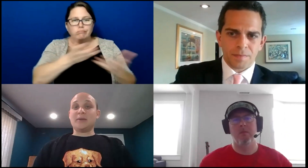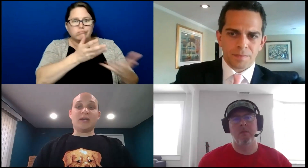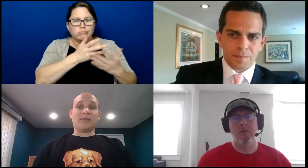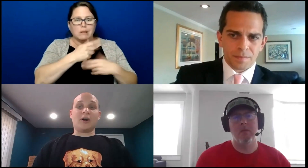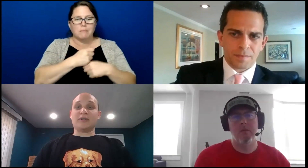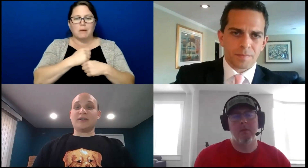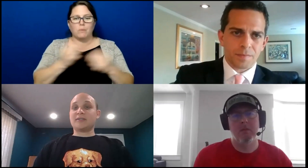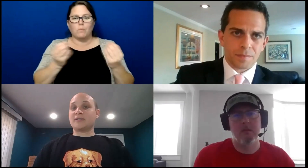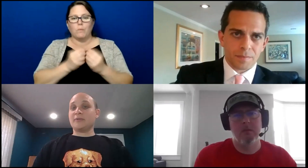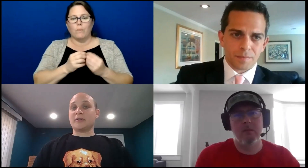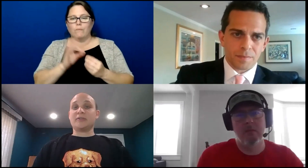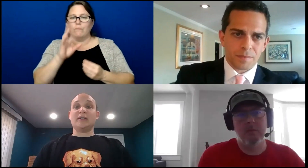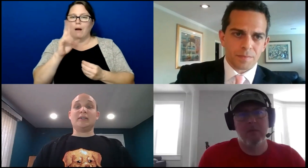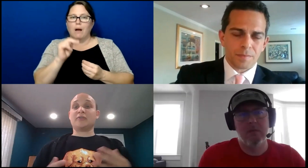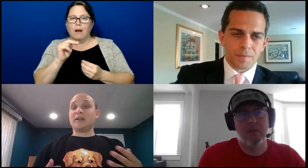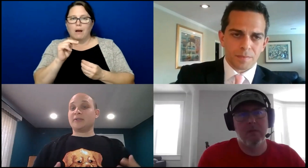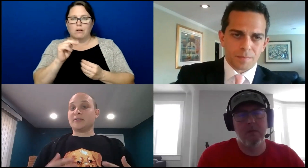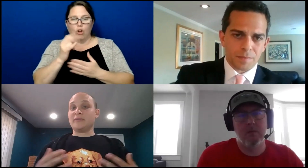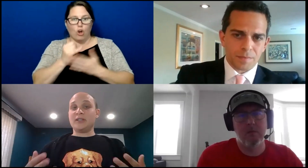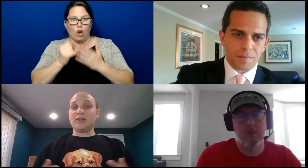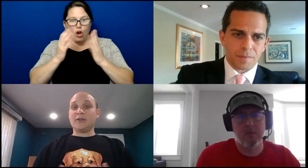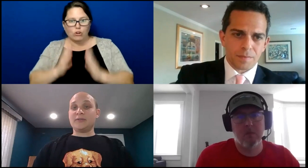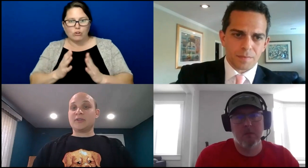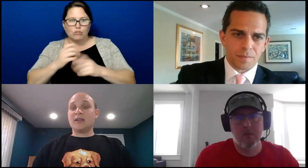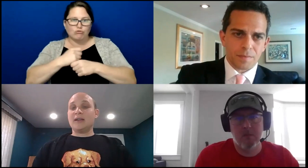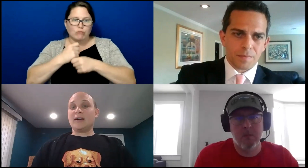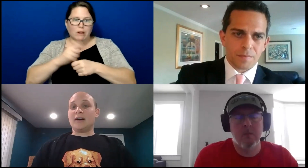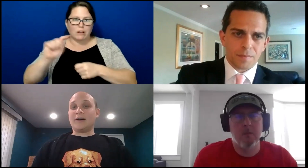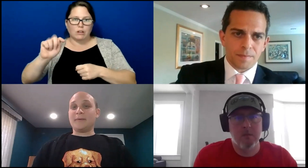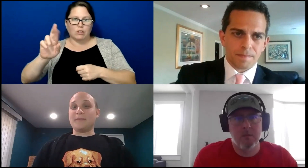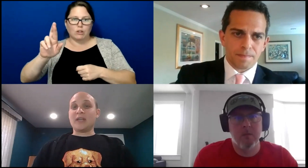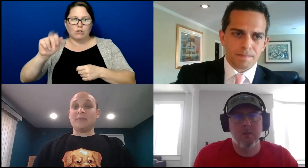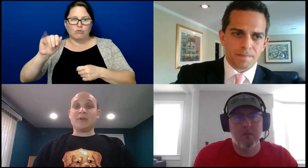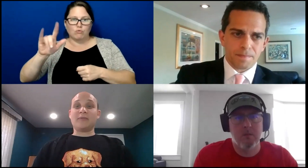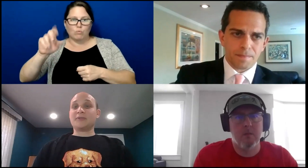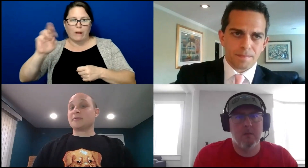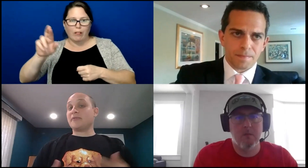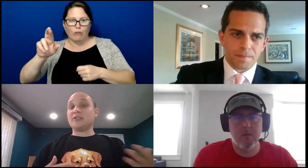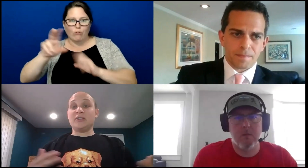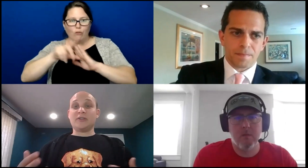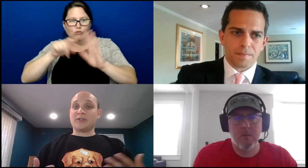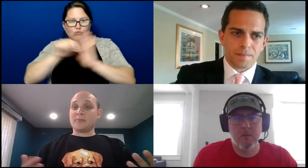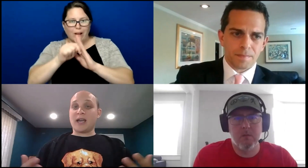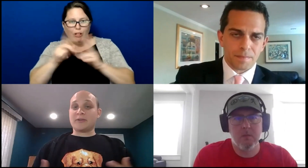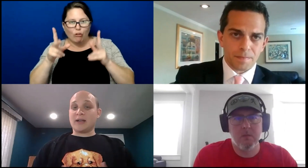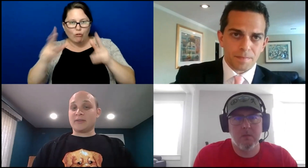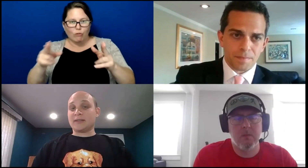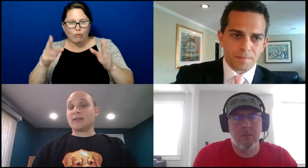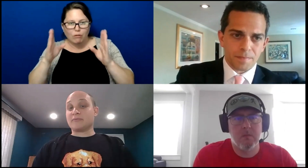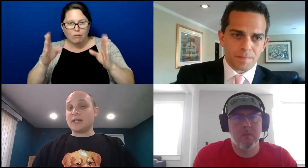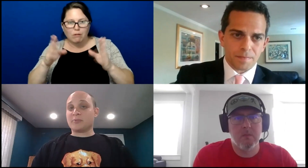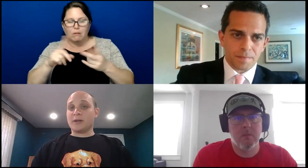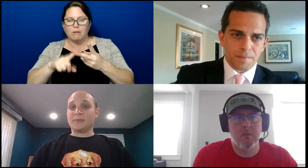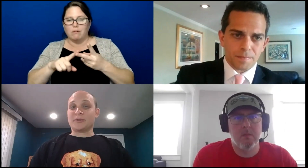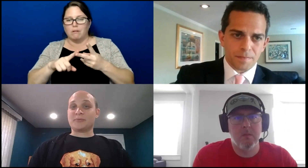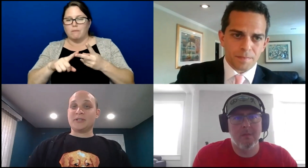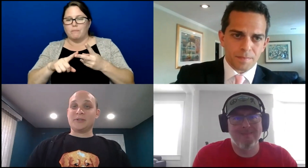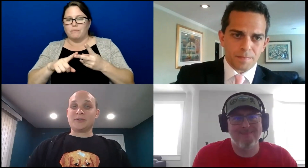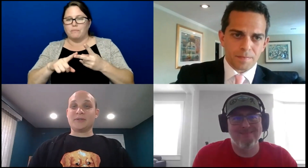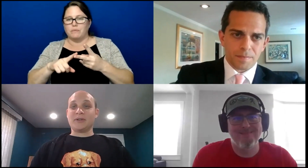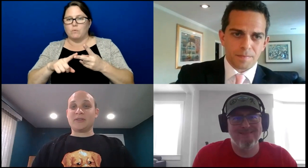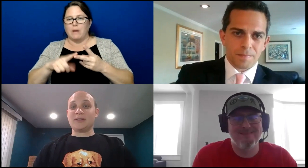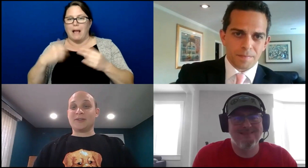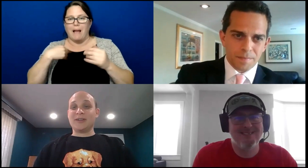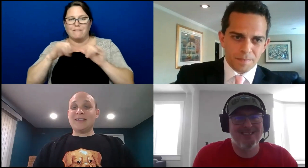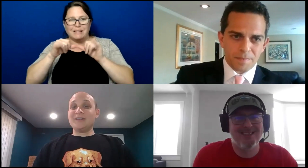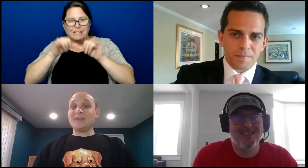And then we have artists who are creating trailers and videos. And we have all sorts of engineers in the background that Ryan probably works pretty